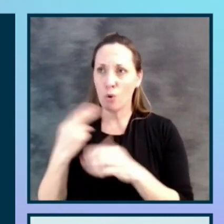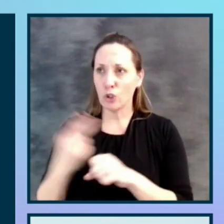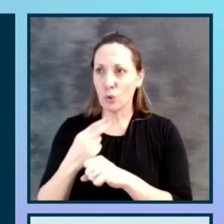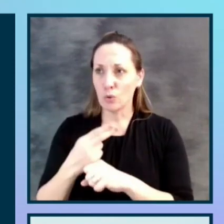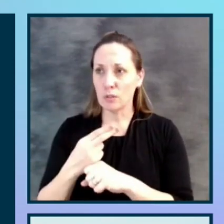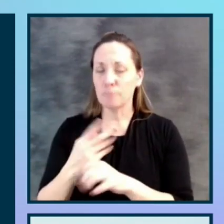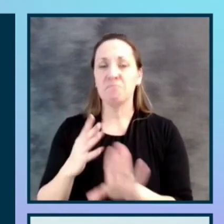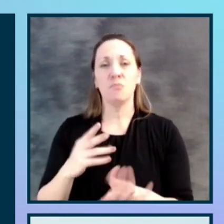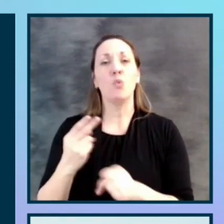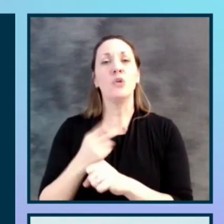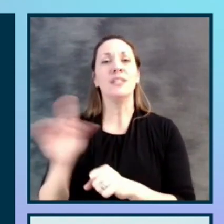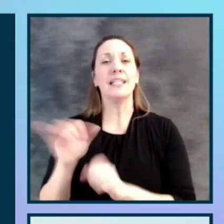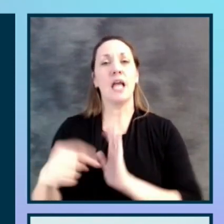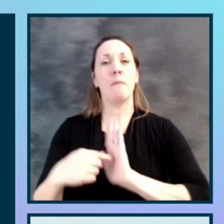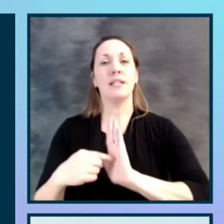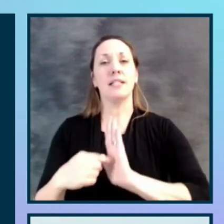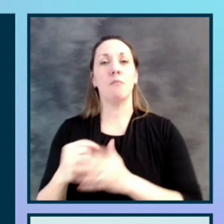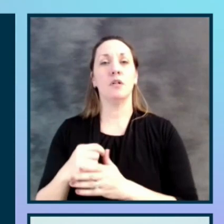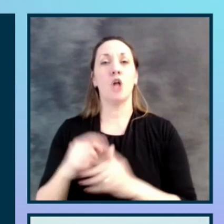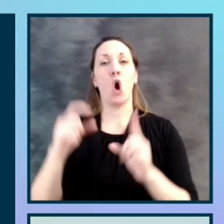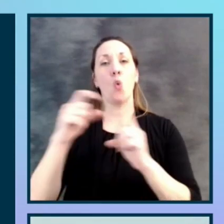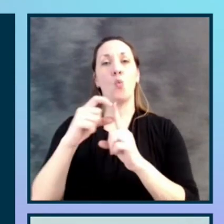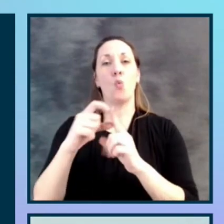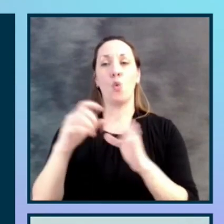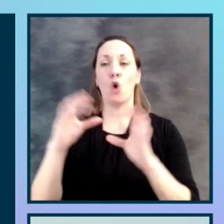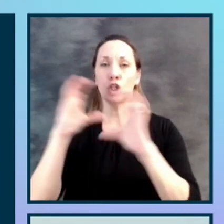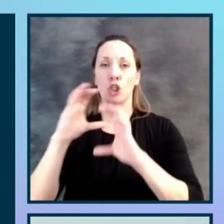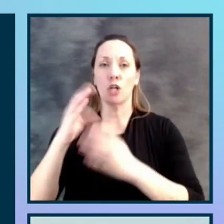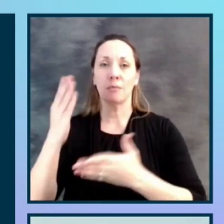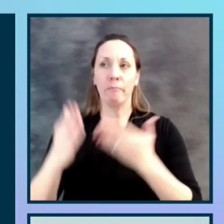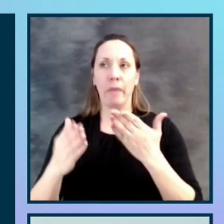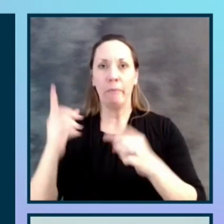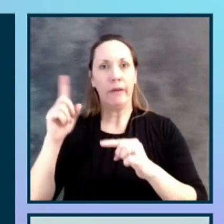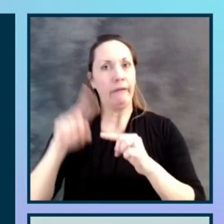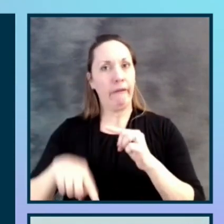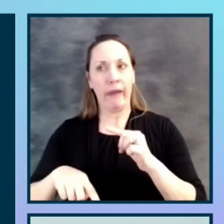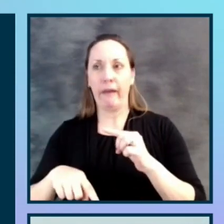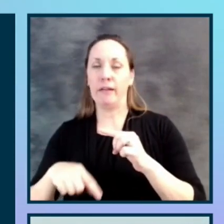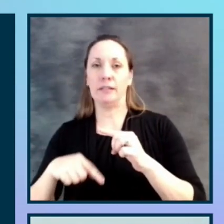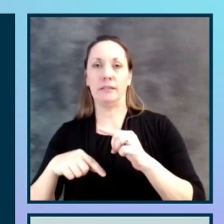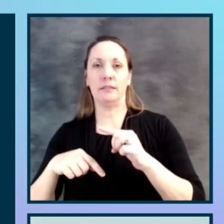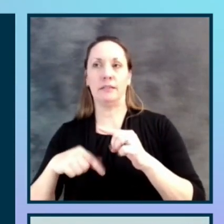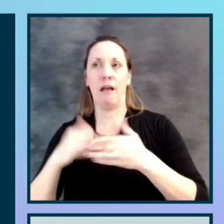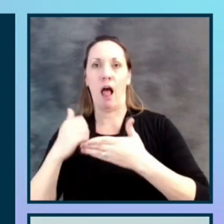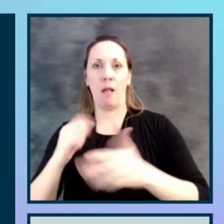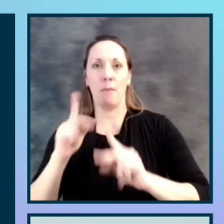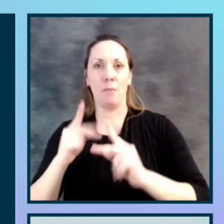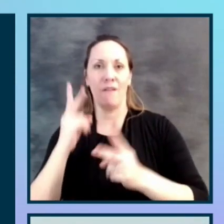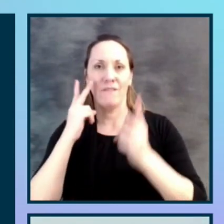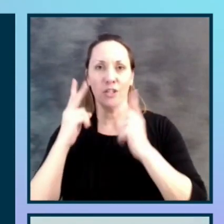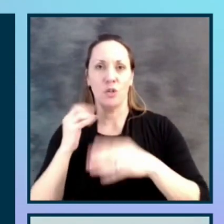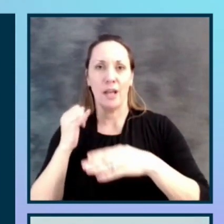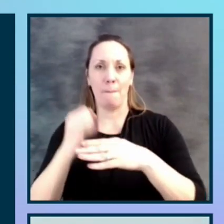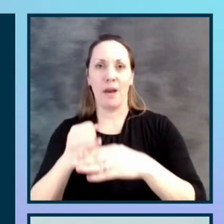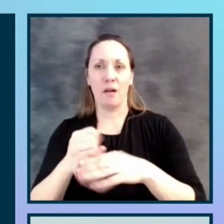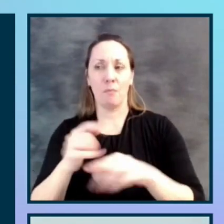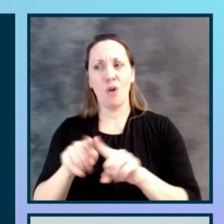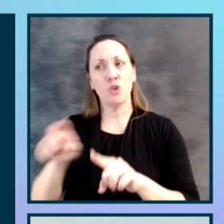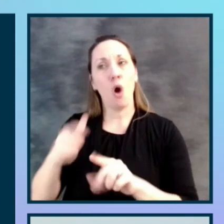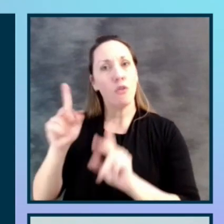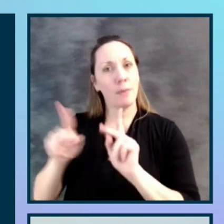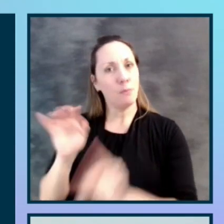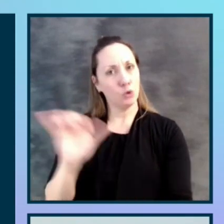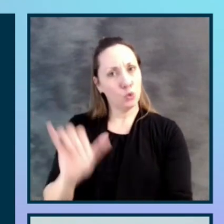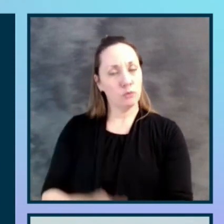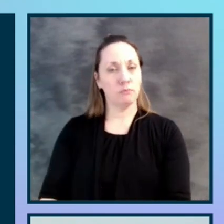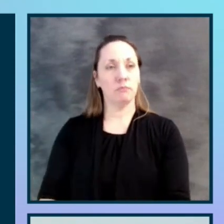example, right? Voice search may not be enabling people who are only visually impaired, but also others. And here's a way to think